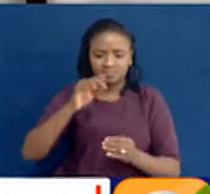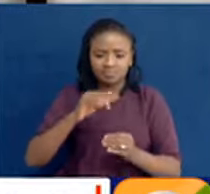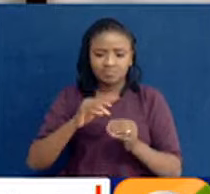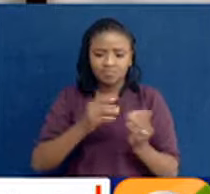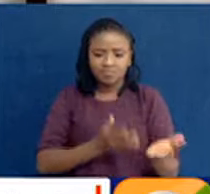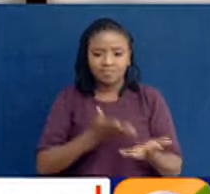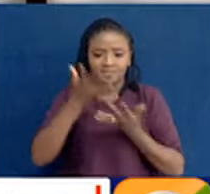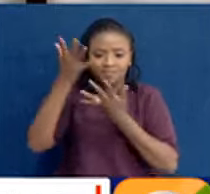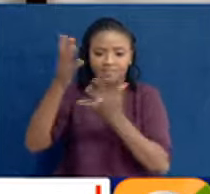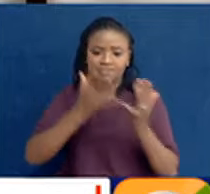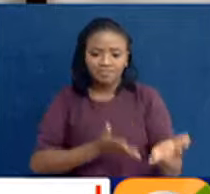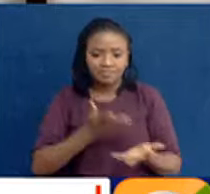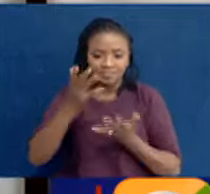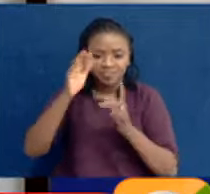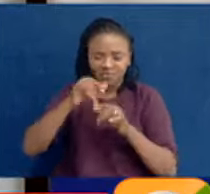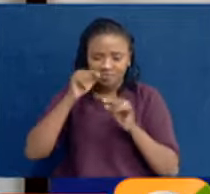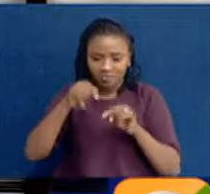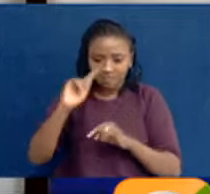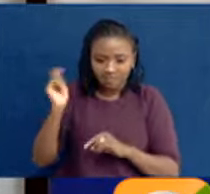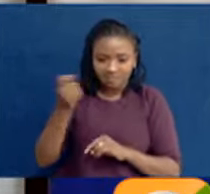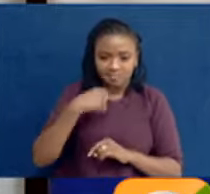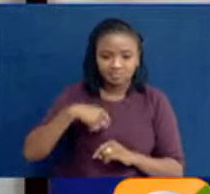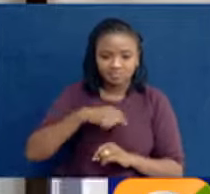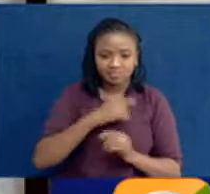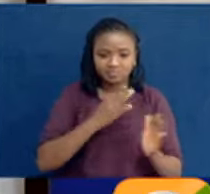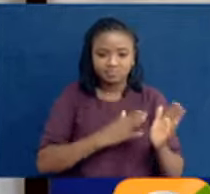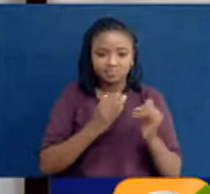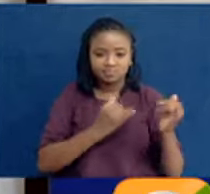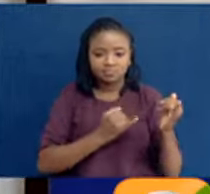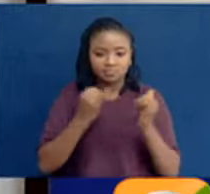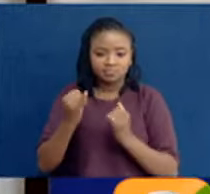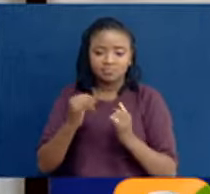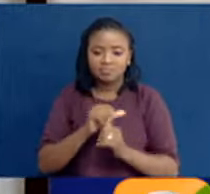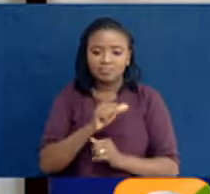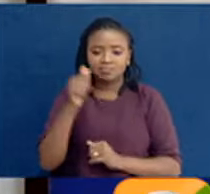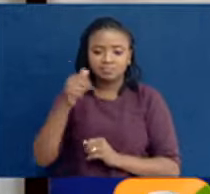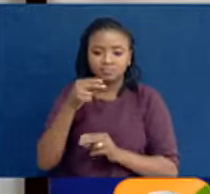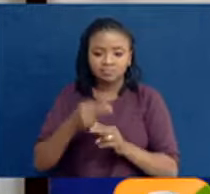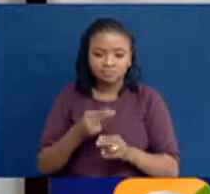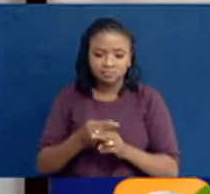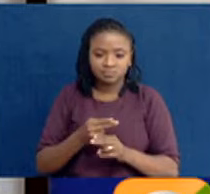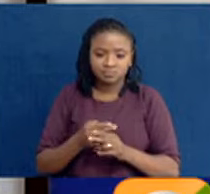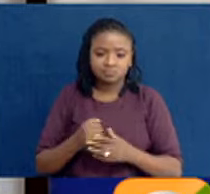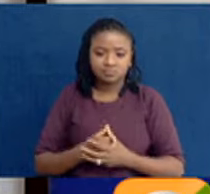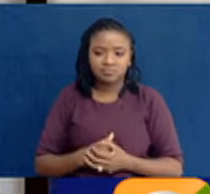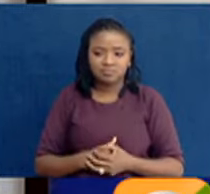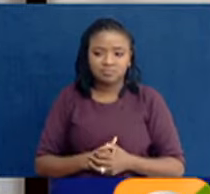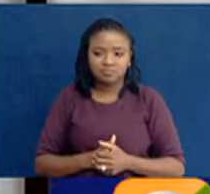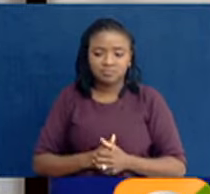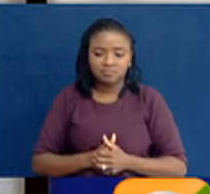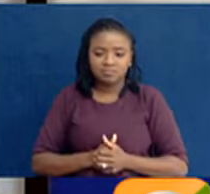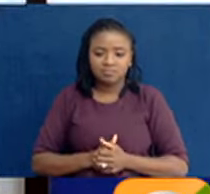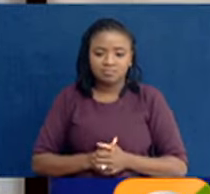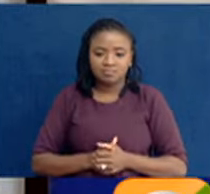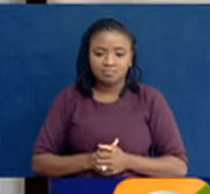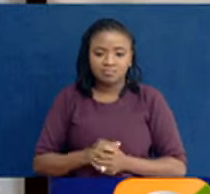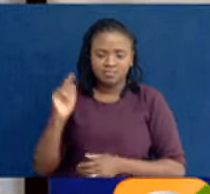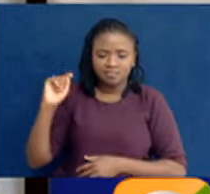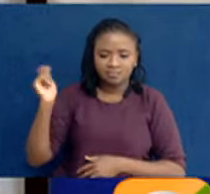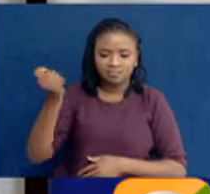Kenya, we are introducing another name to the expo called the